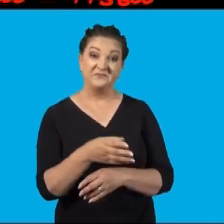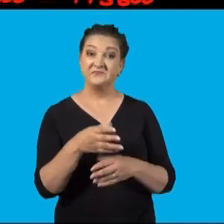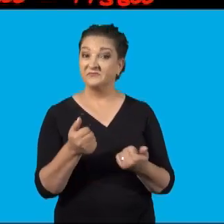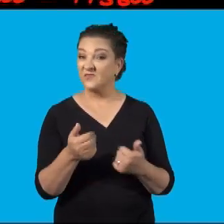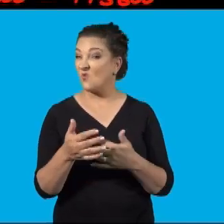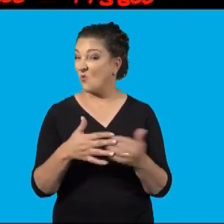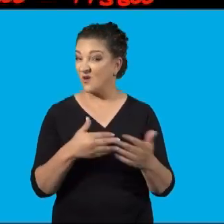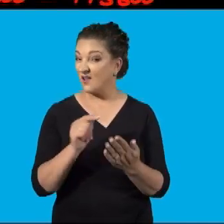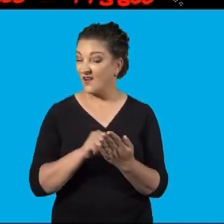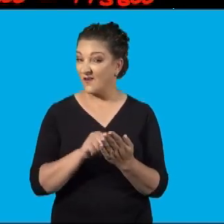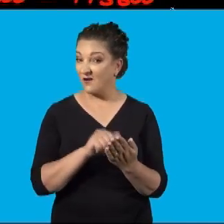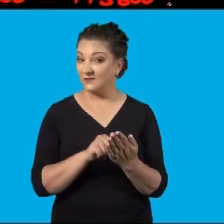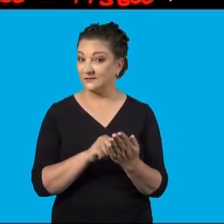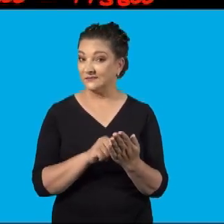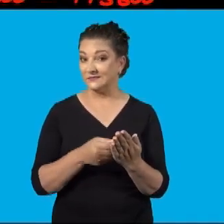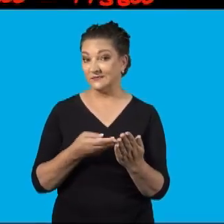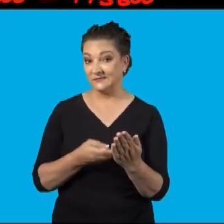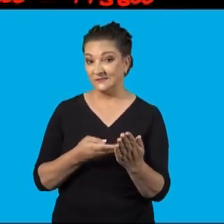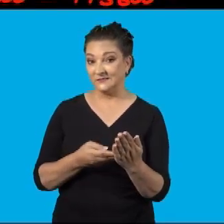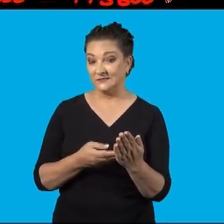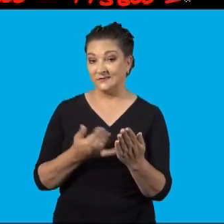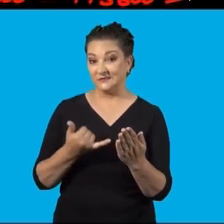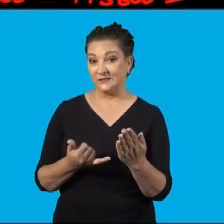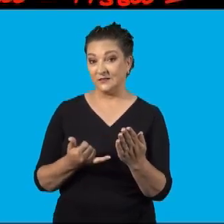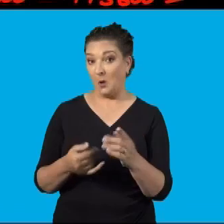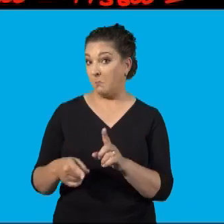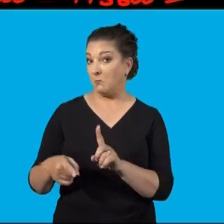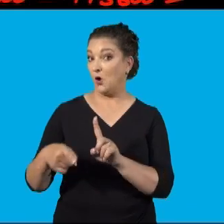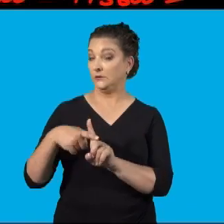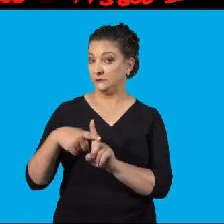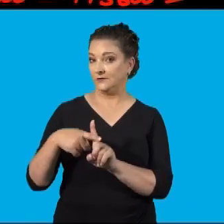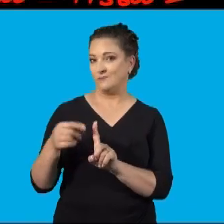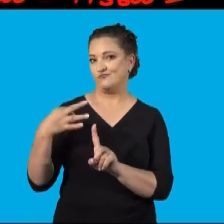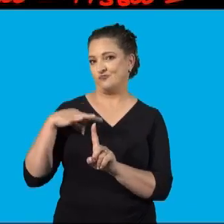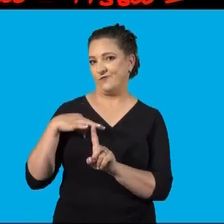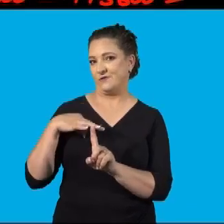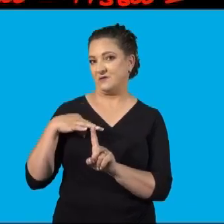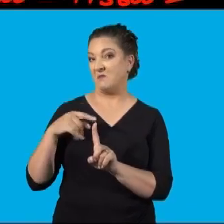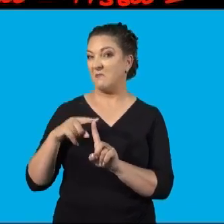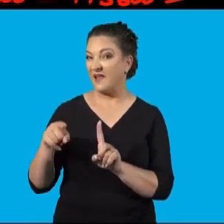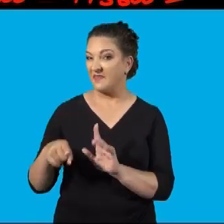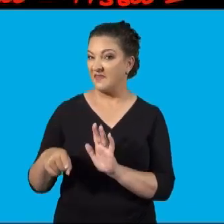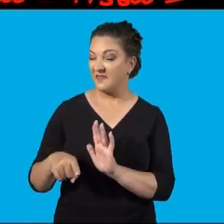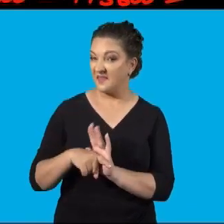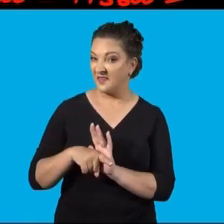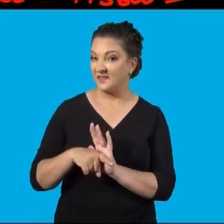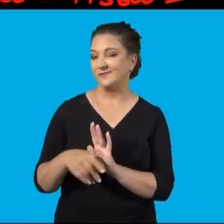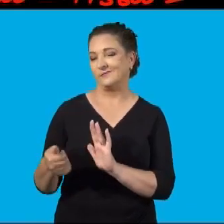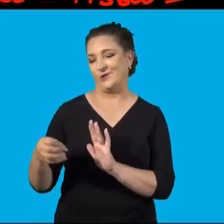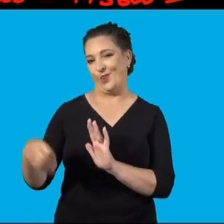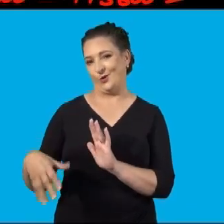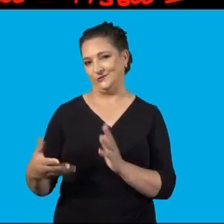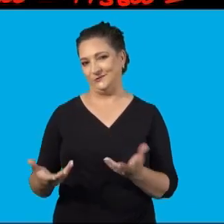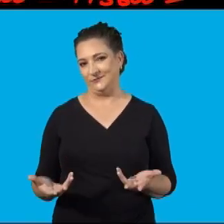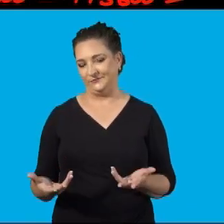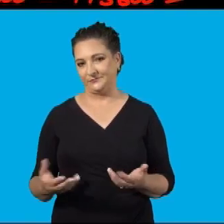173,600. Whatever your calculator gives you, you take it with its sign. If it's a positive, it's profit. But if it's